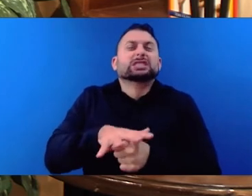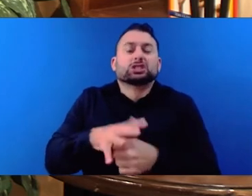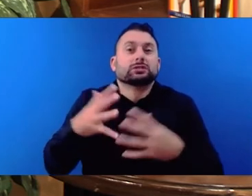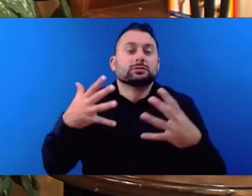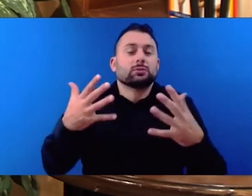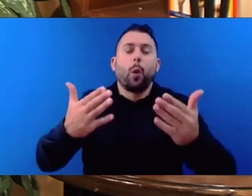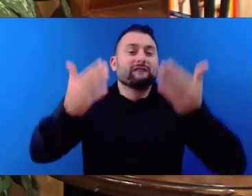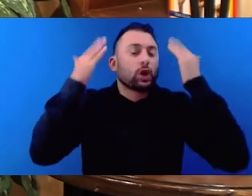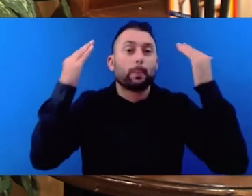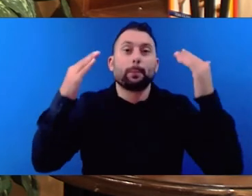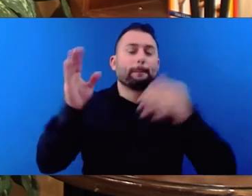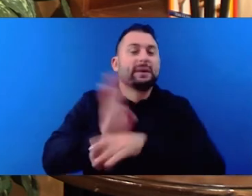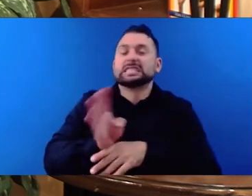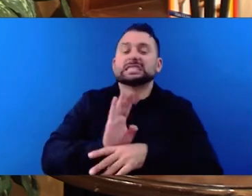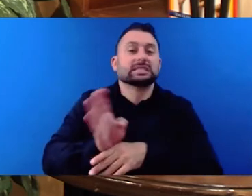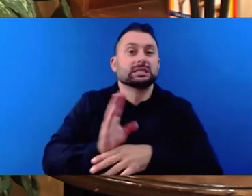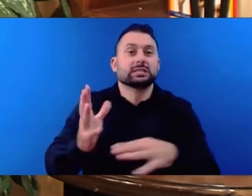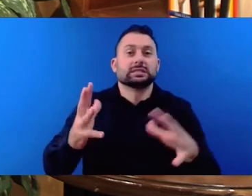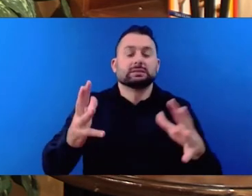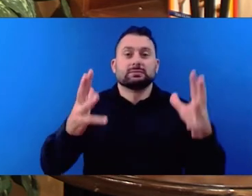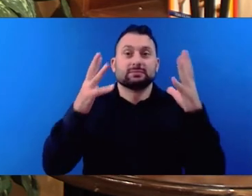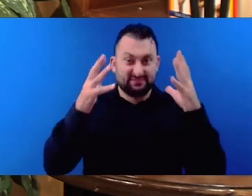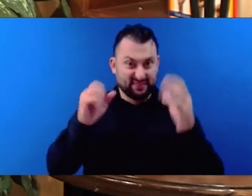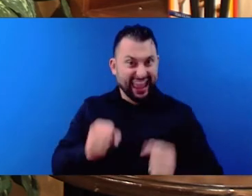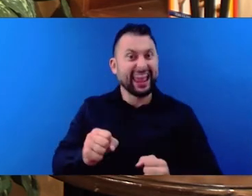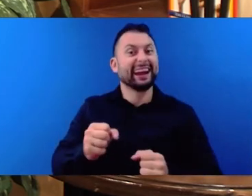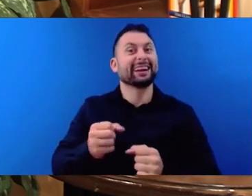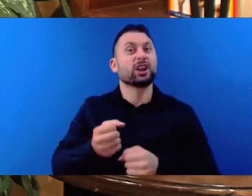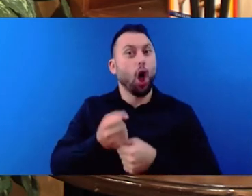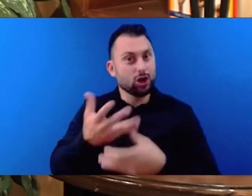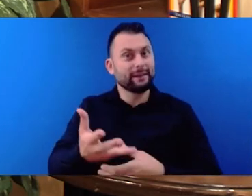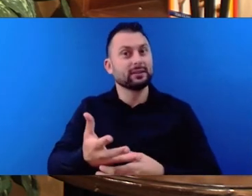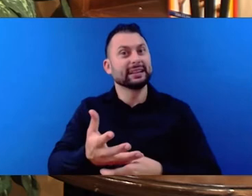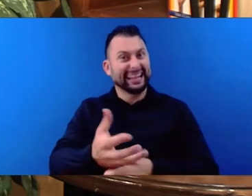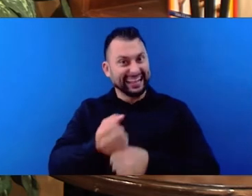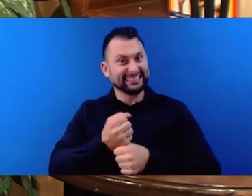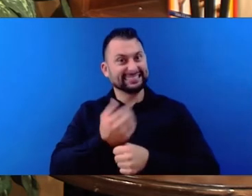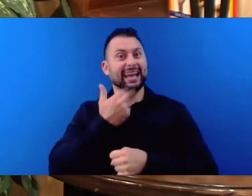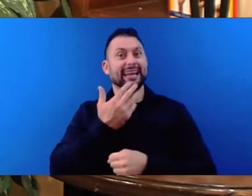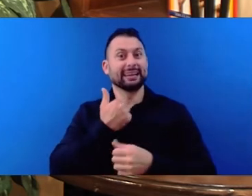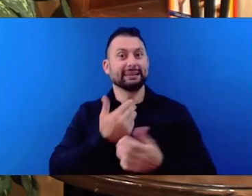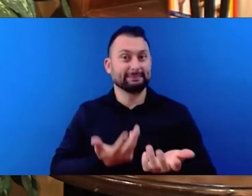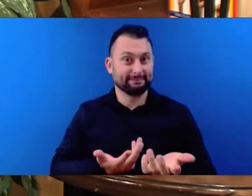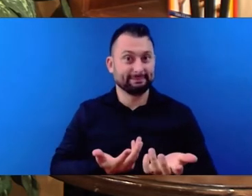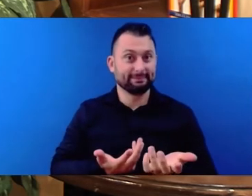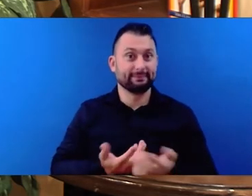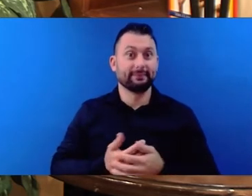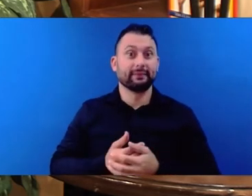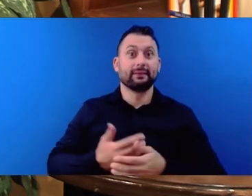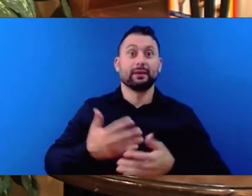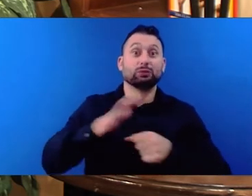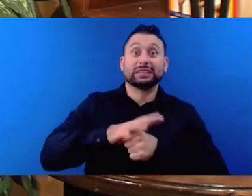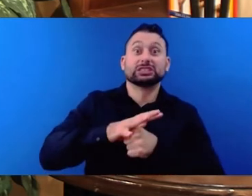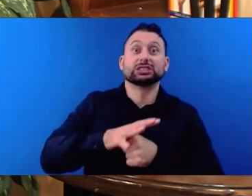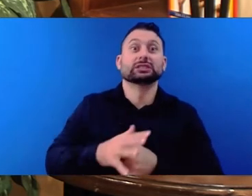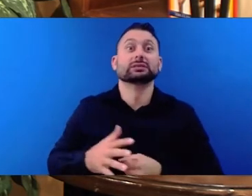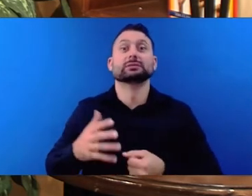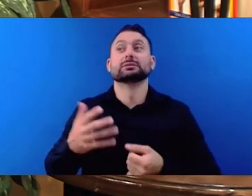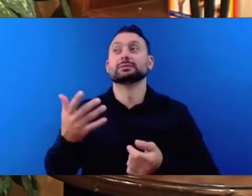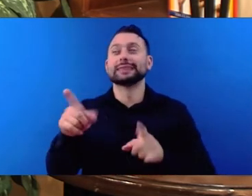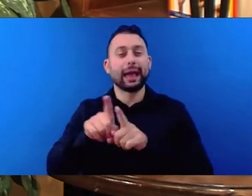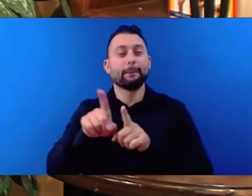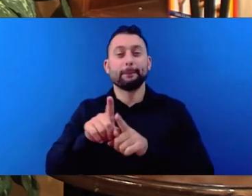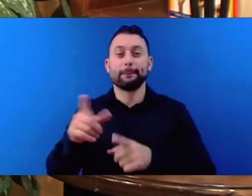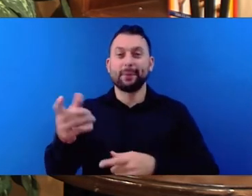ill, has an infection, or gets sick with something, another disease, and they are under that kind